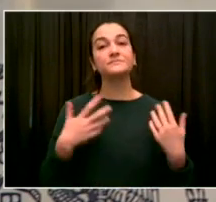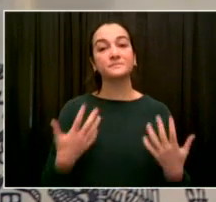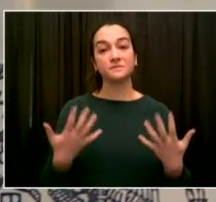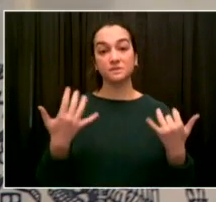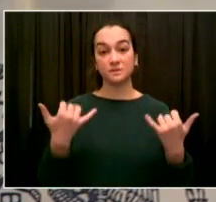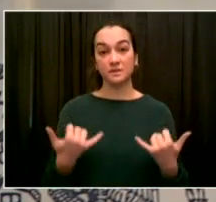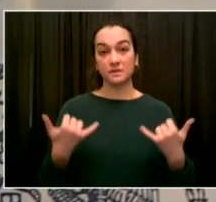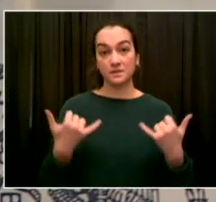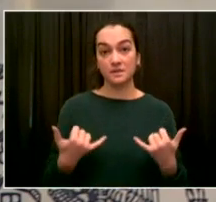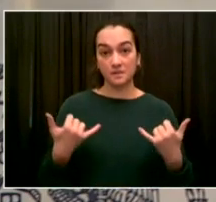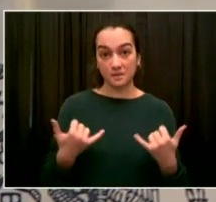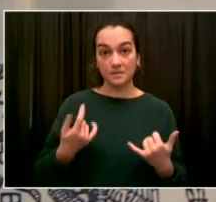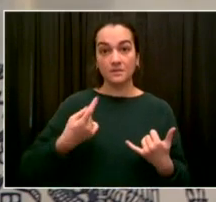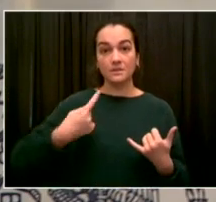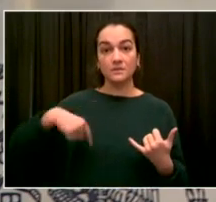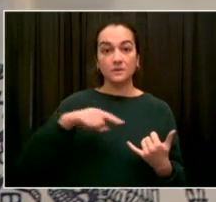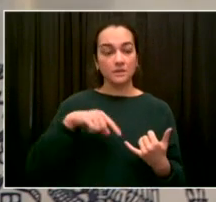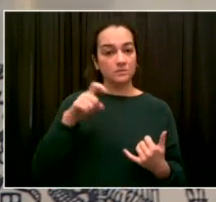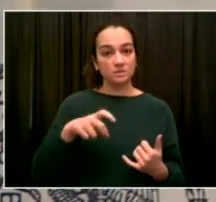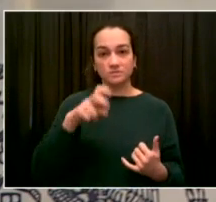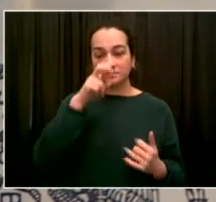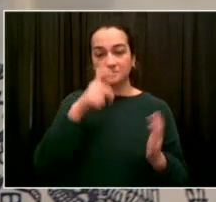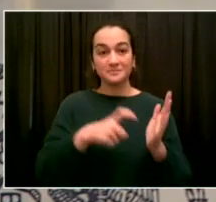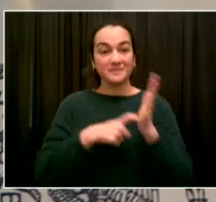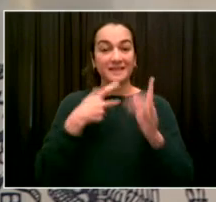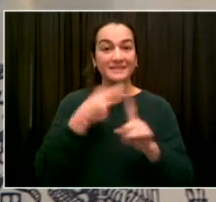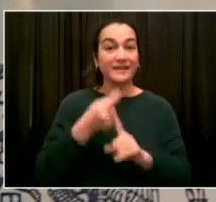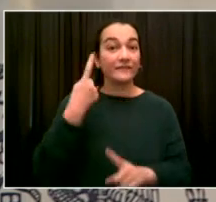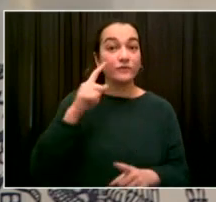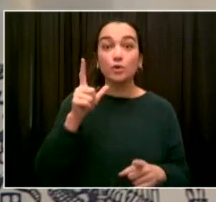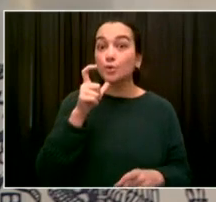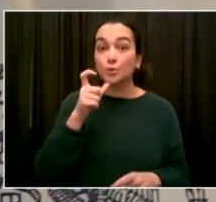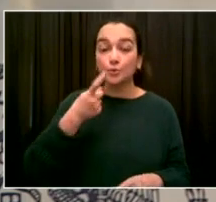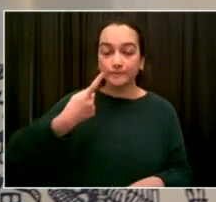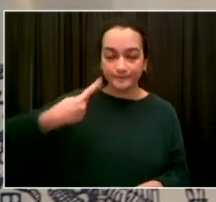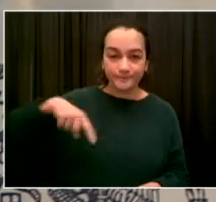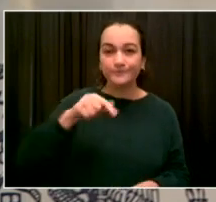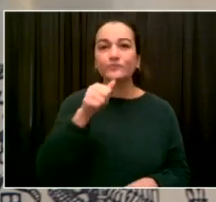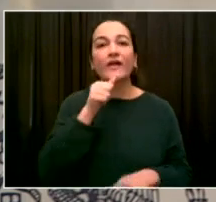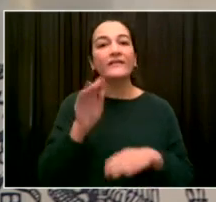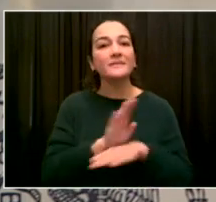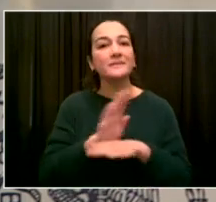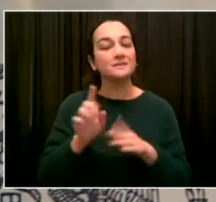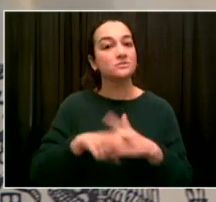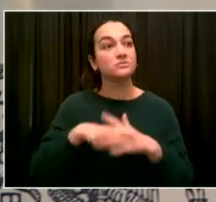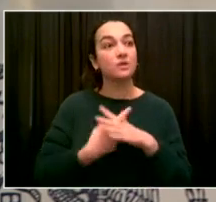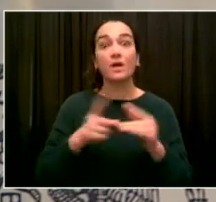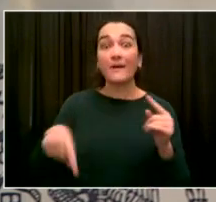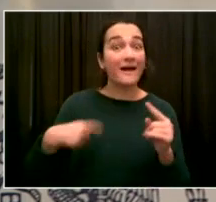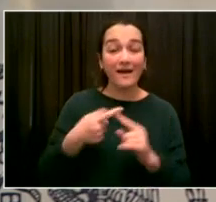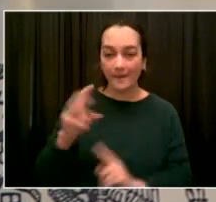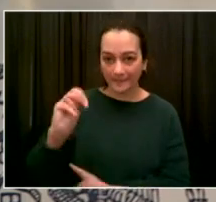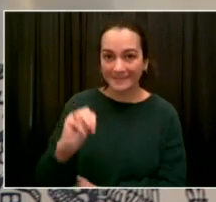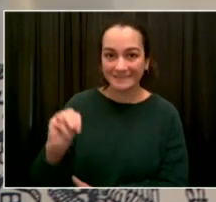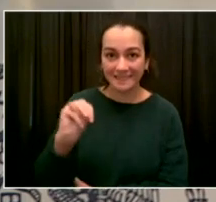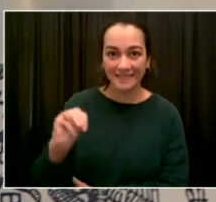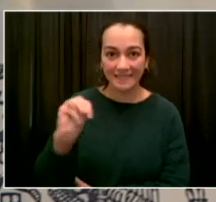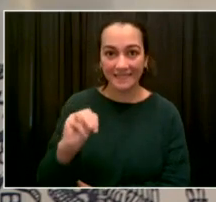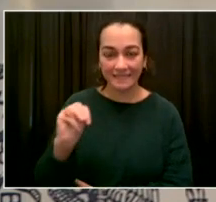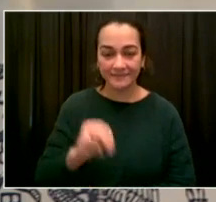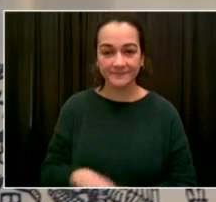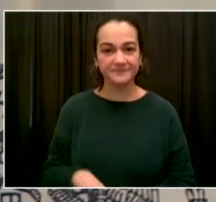to redouble our efforts in fighting an even bigger challenge in many ways, and that's the climate crisis.